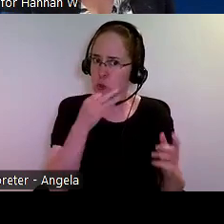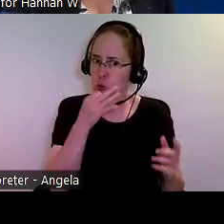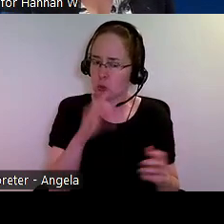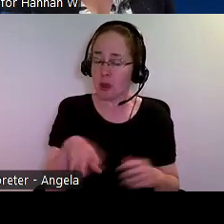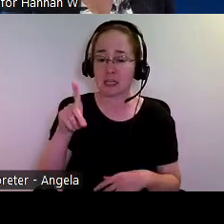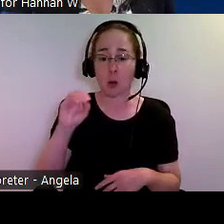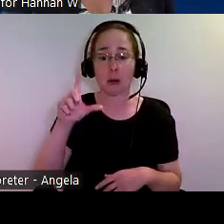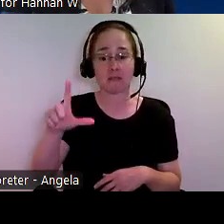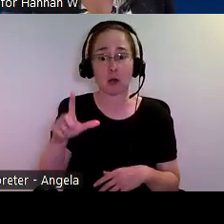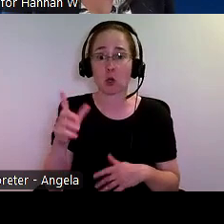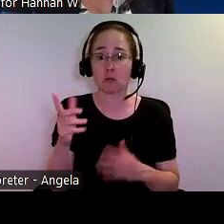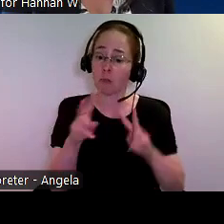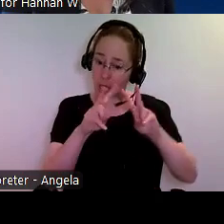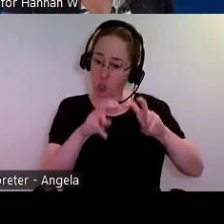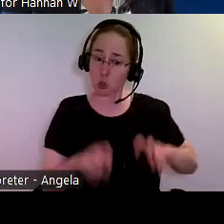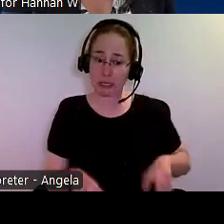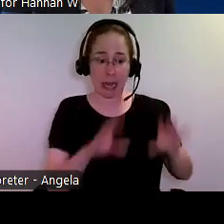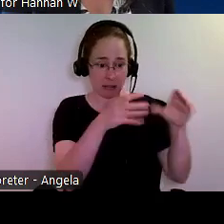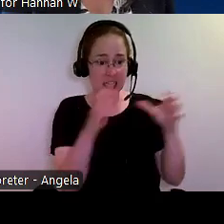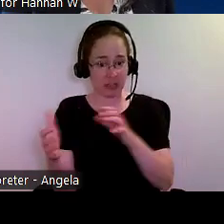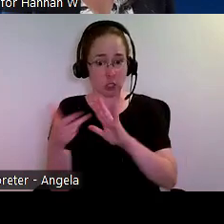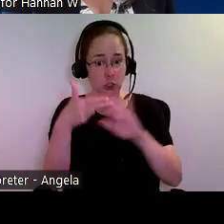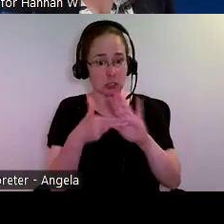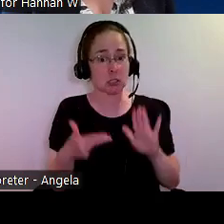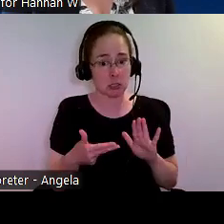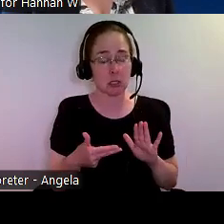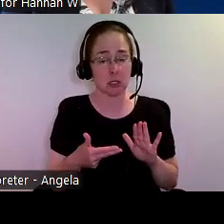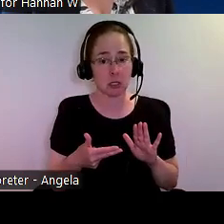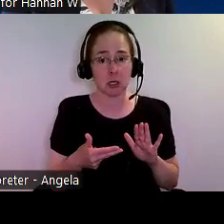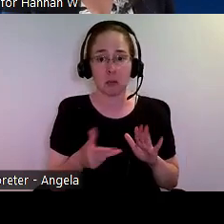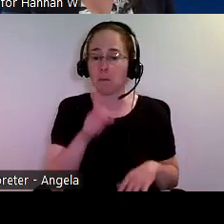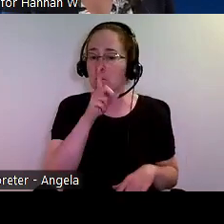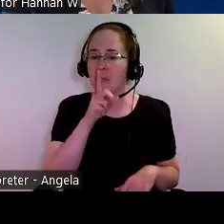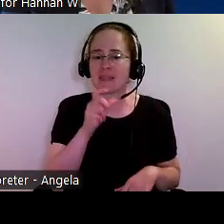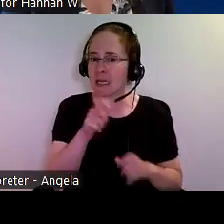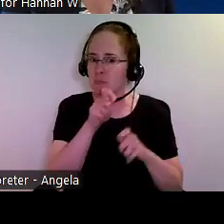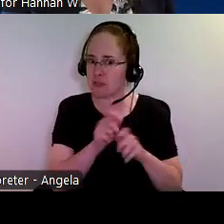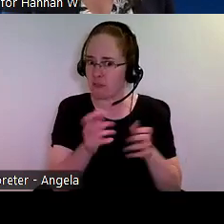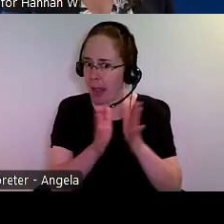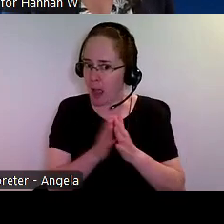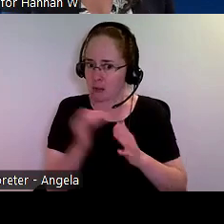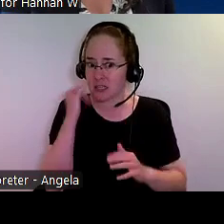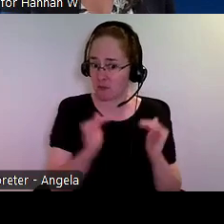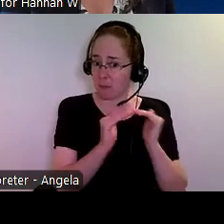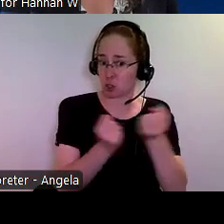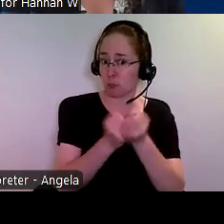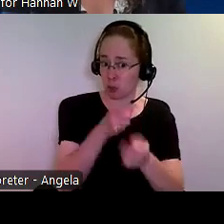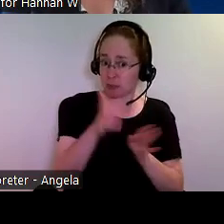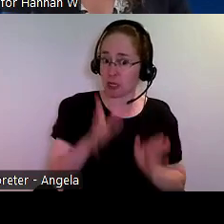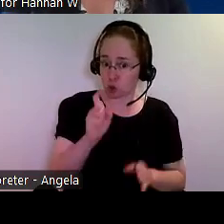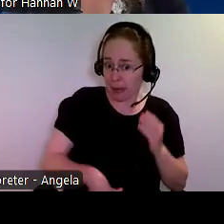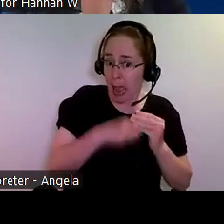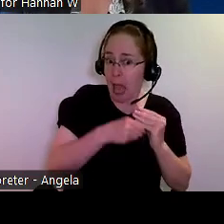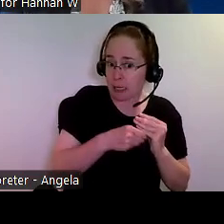of Labor is looking at those classifications. They did not specifically ask whether peer support specialists should be